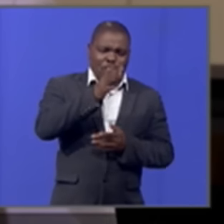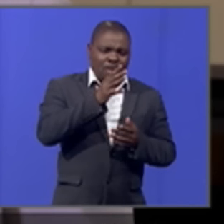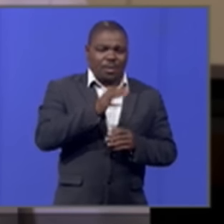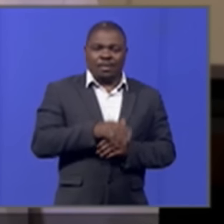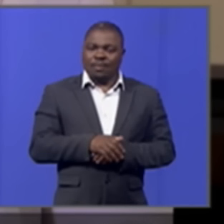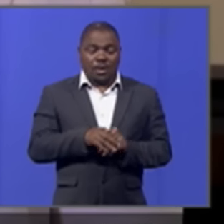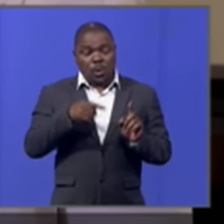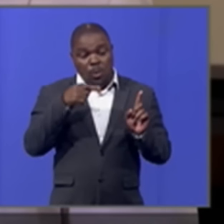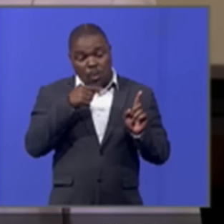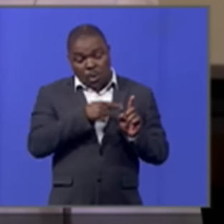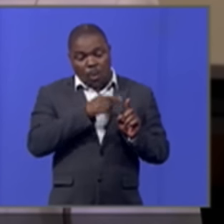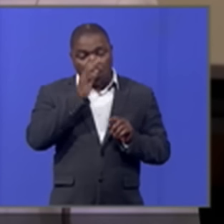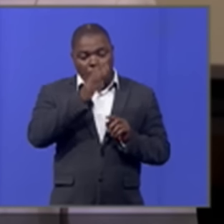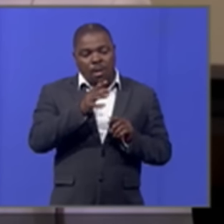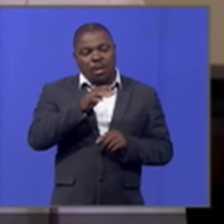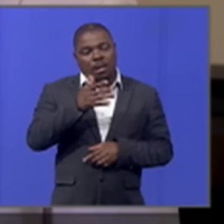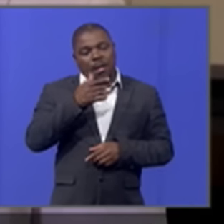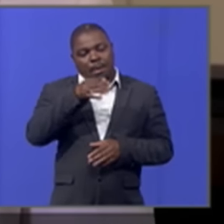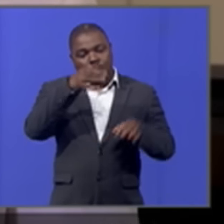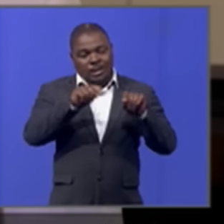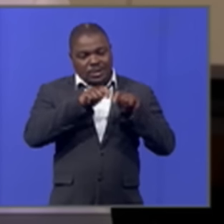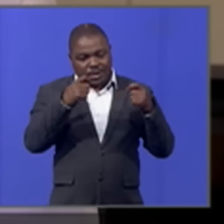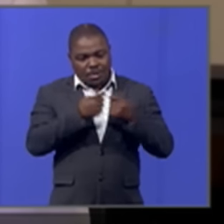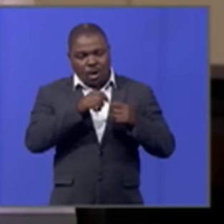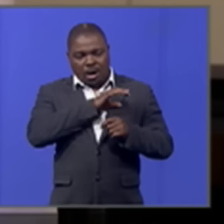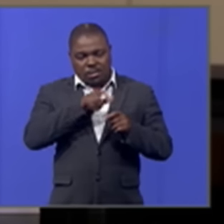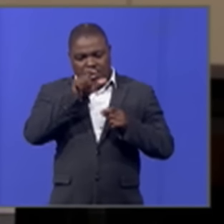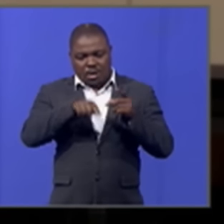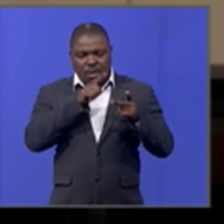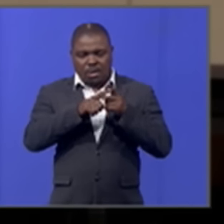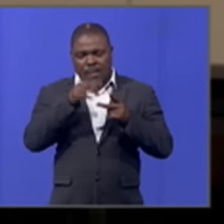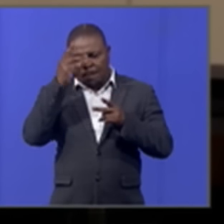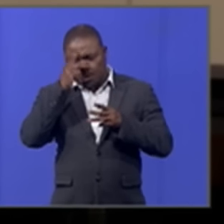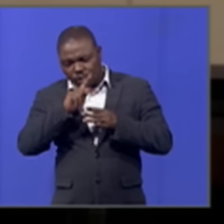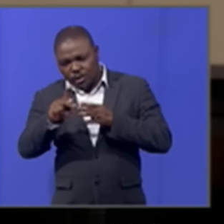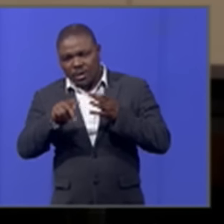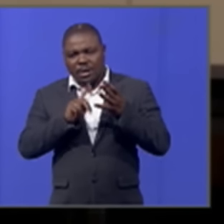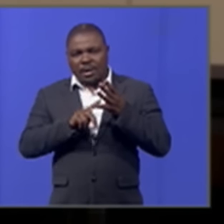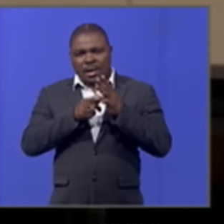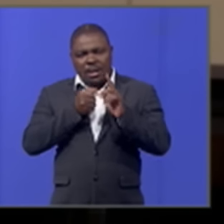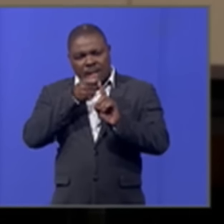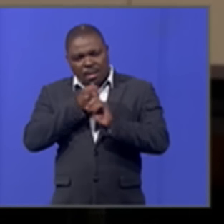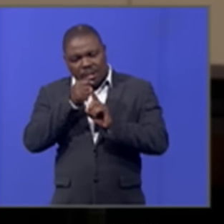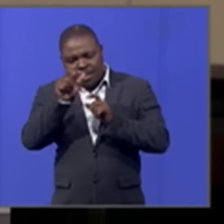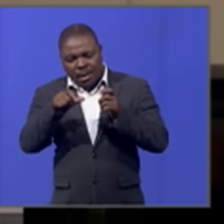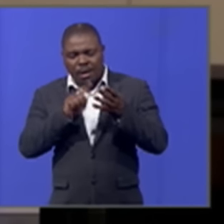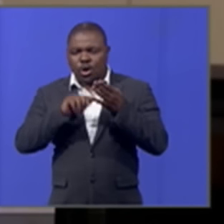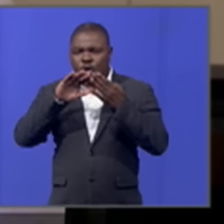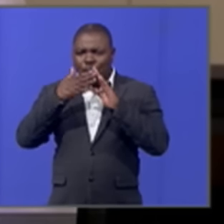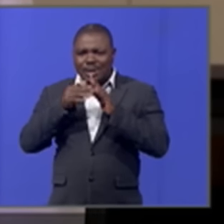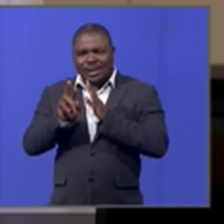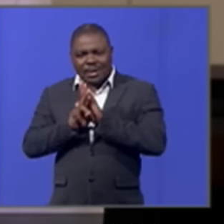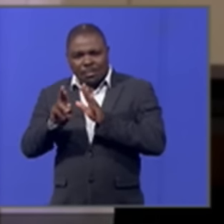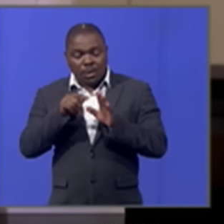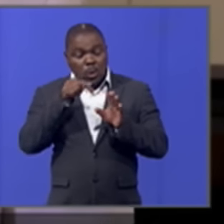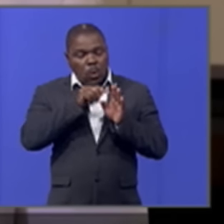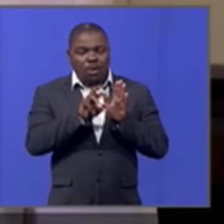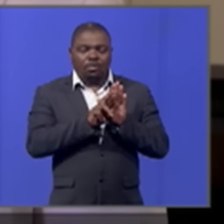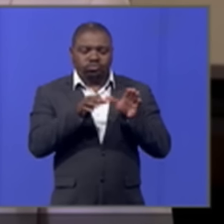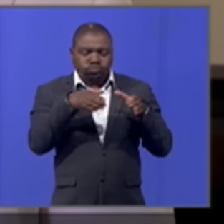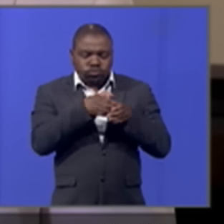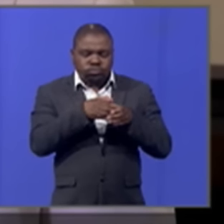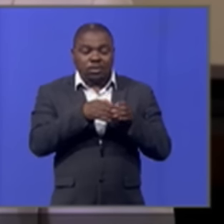a collective team of councillors, activists, professionals, and community representatives. They will be